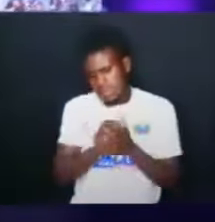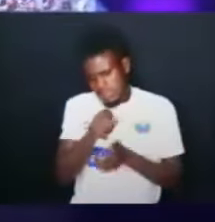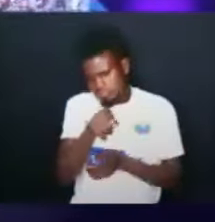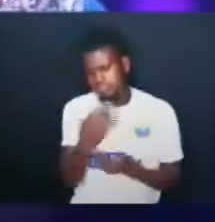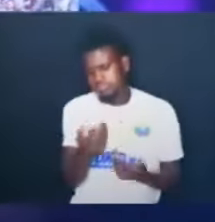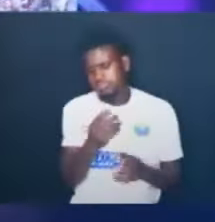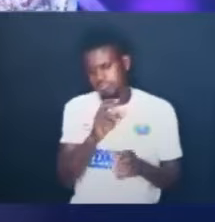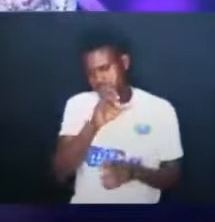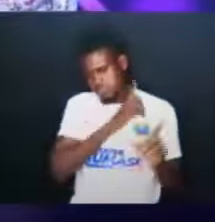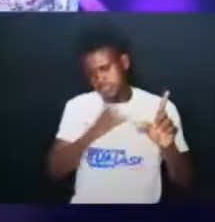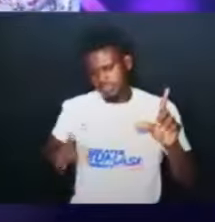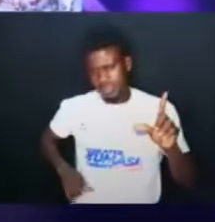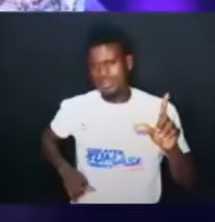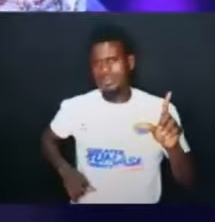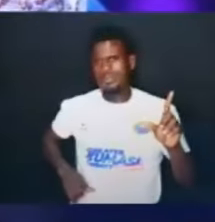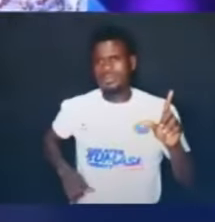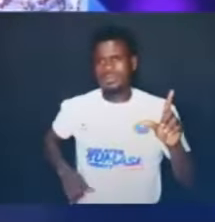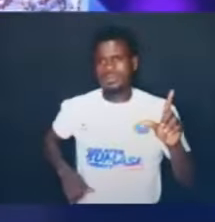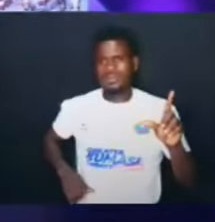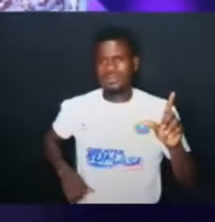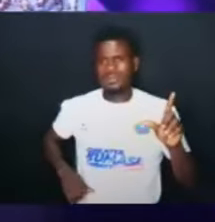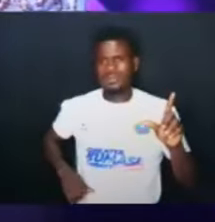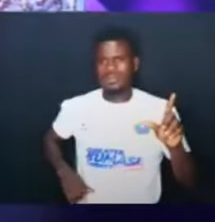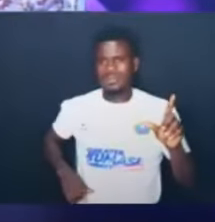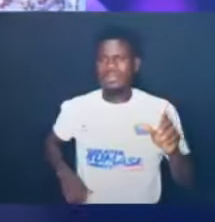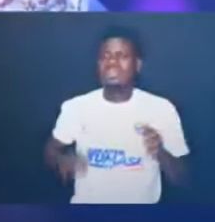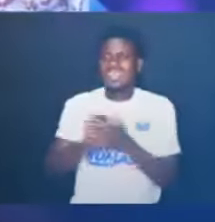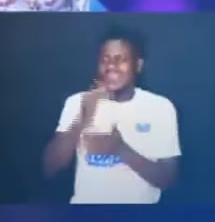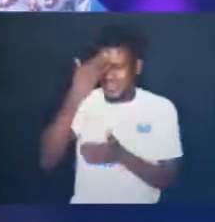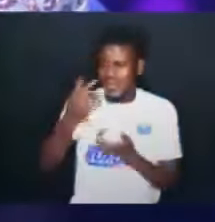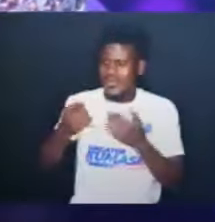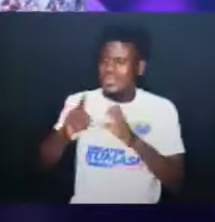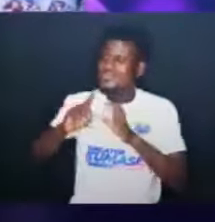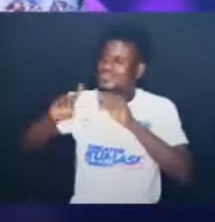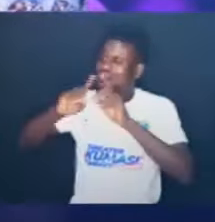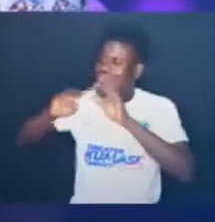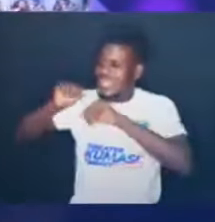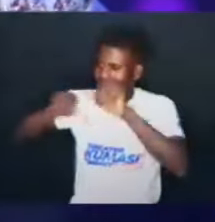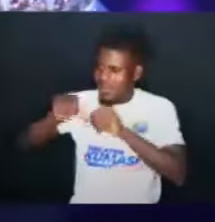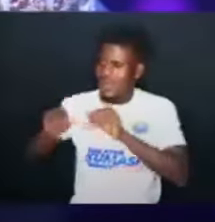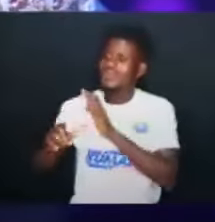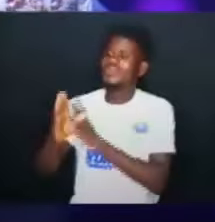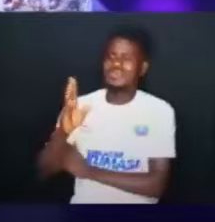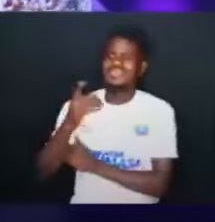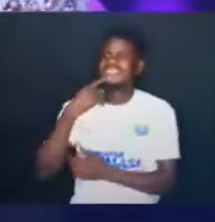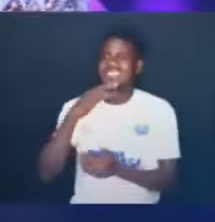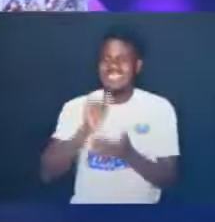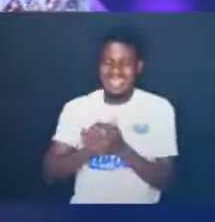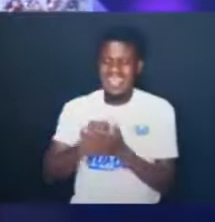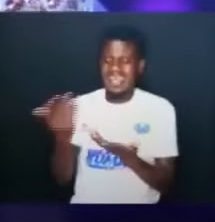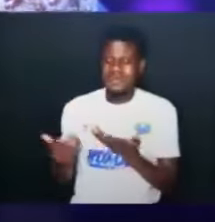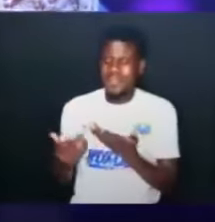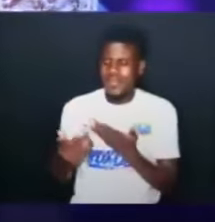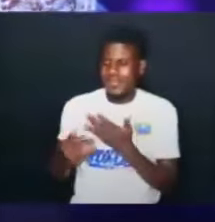when we are referring to the Almighty, we say he is the Lord of Lords. Because many of you sitting here are lords. If you own a